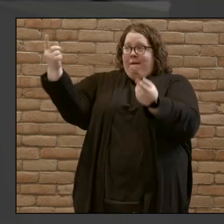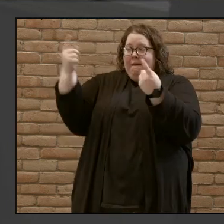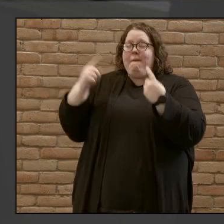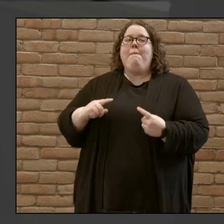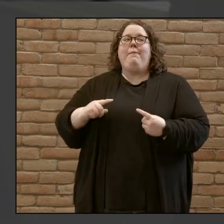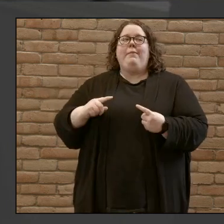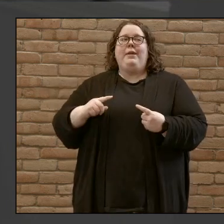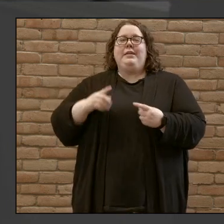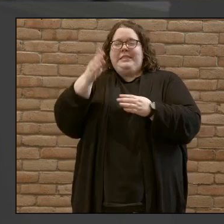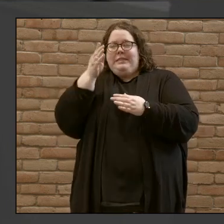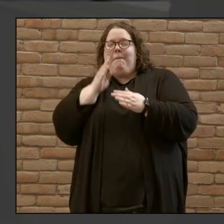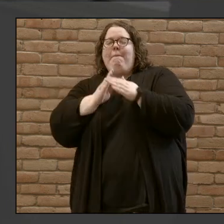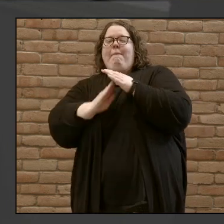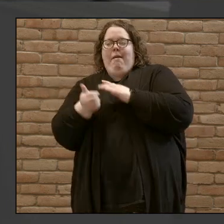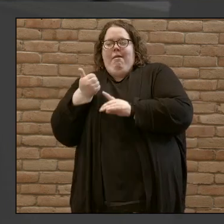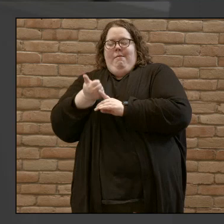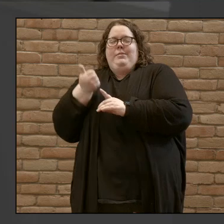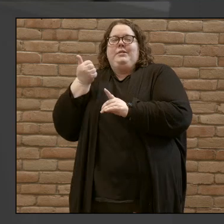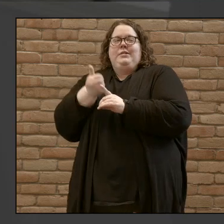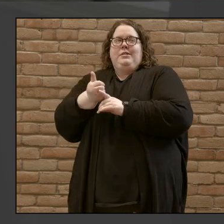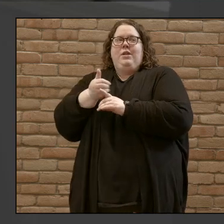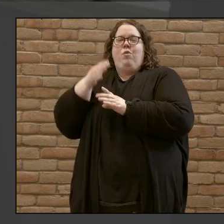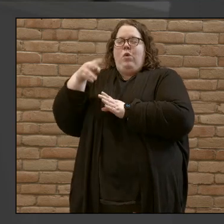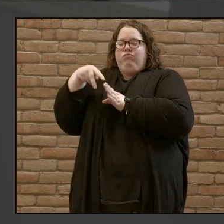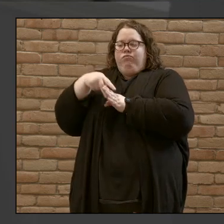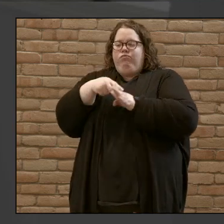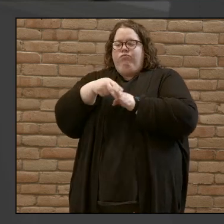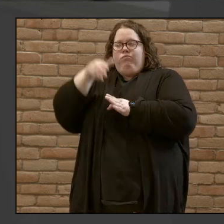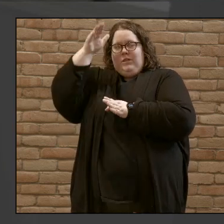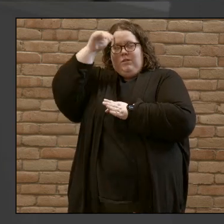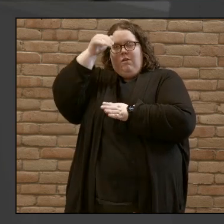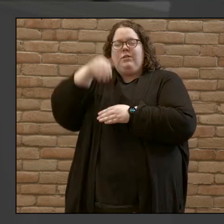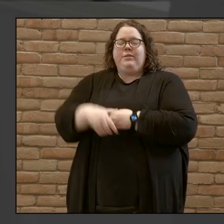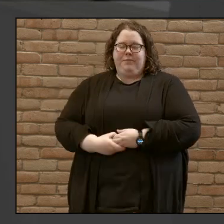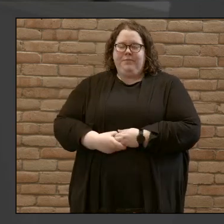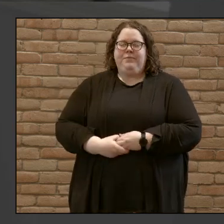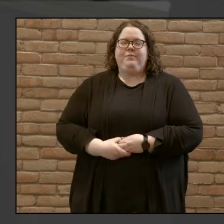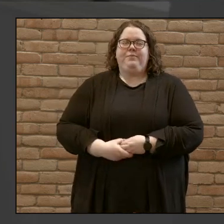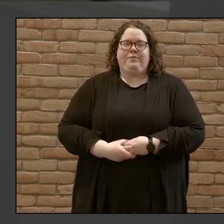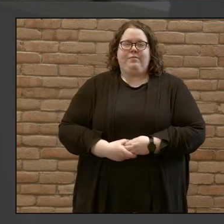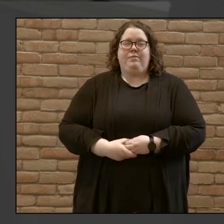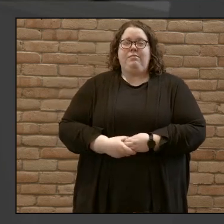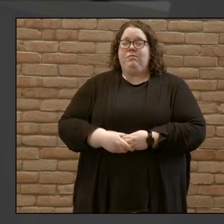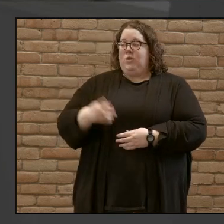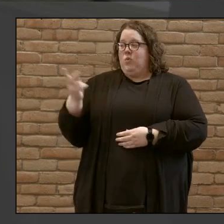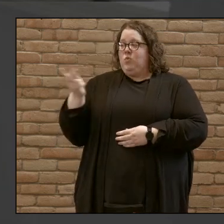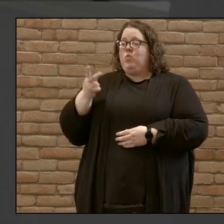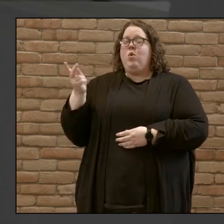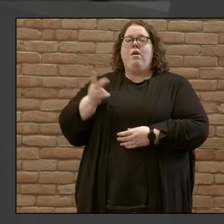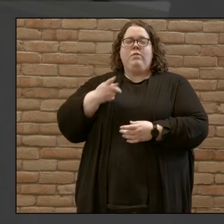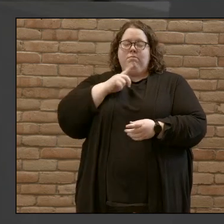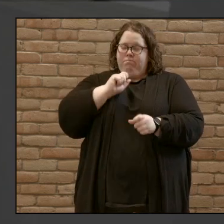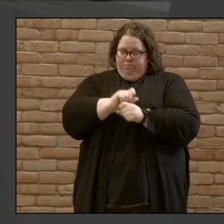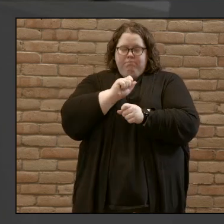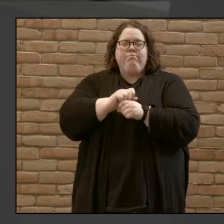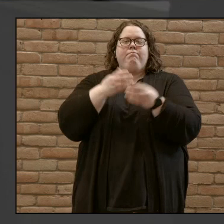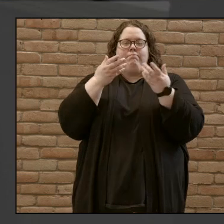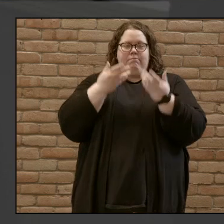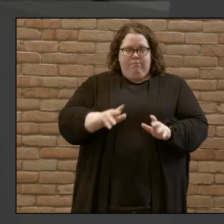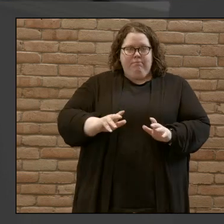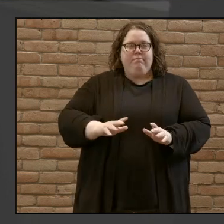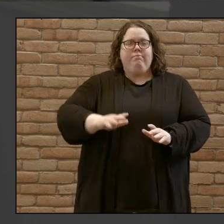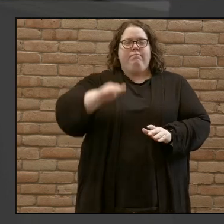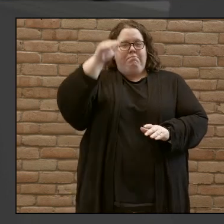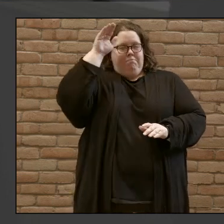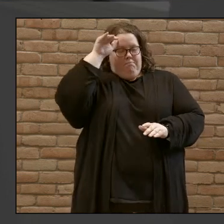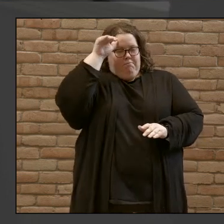on a donkey, riding on a donkey's colt. The two disciples did as Jesus commanded. They brought the donkey and the colt to